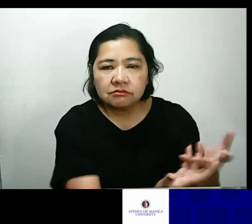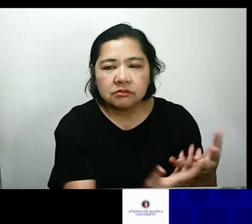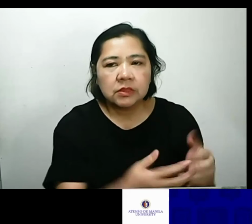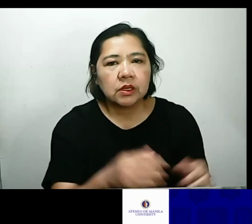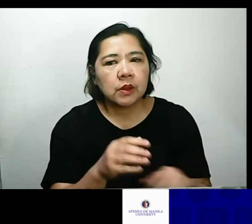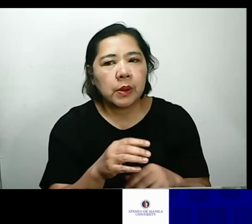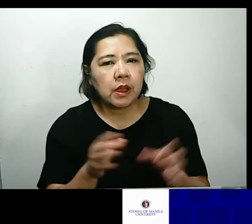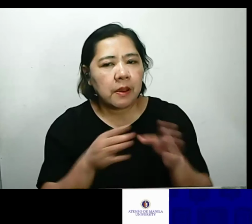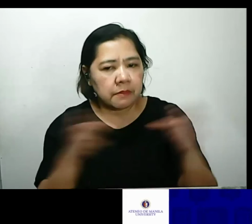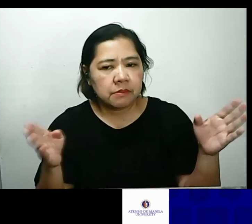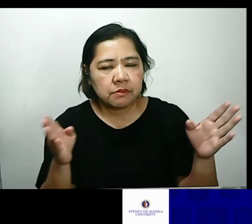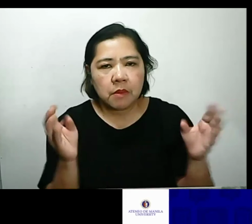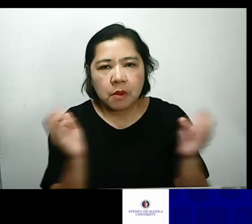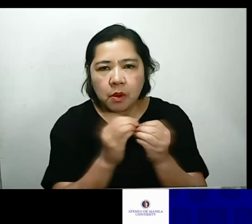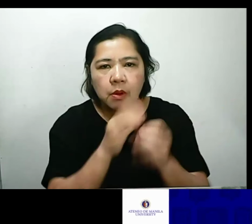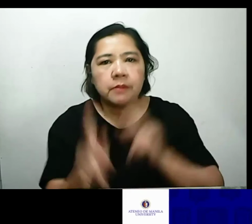public